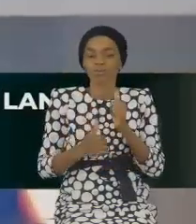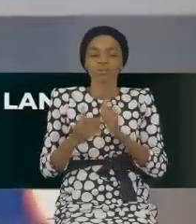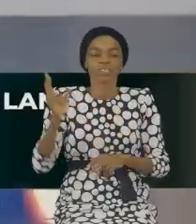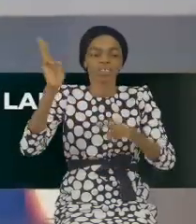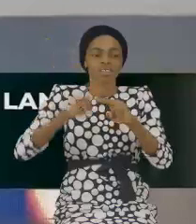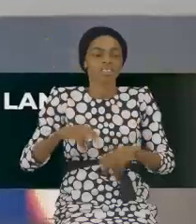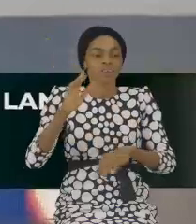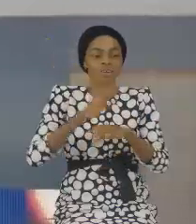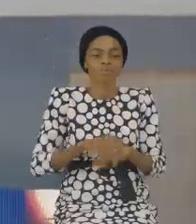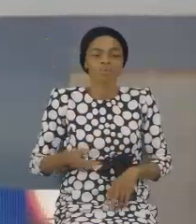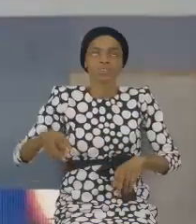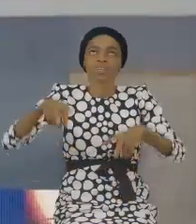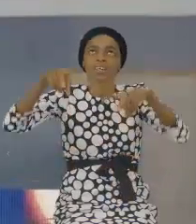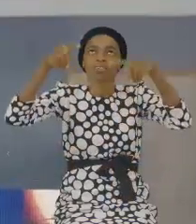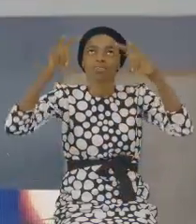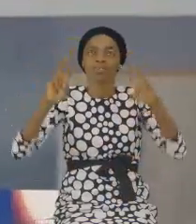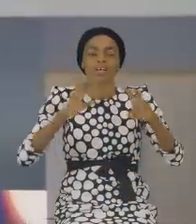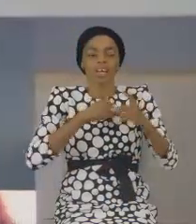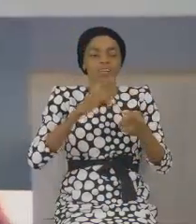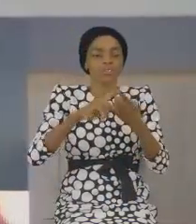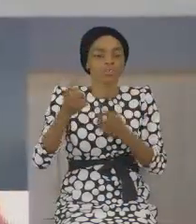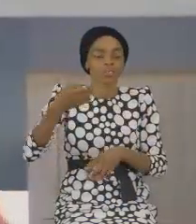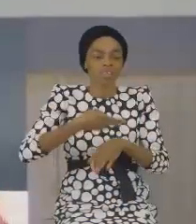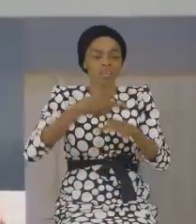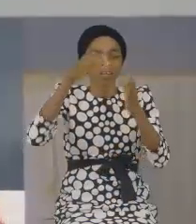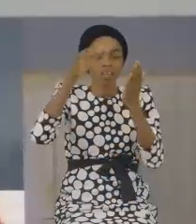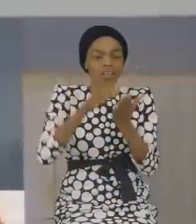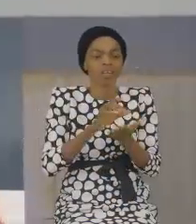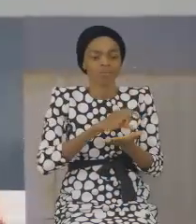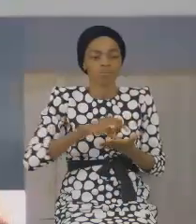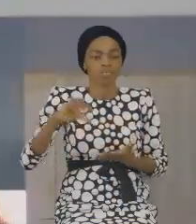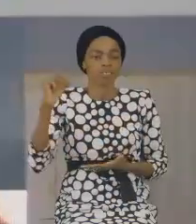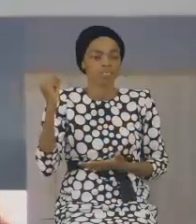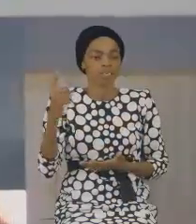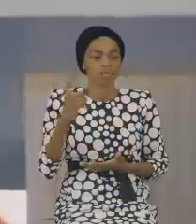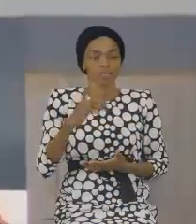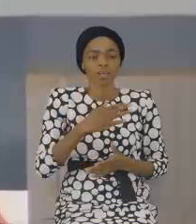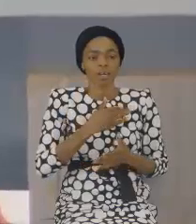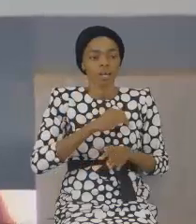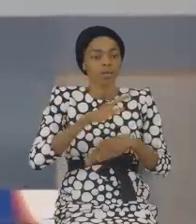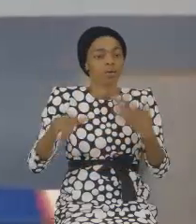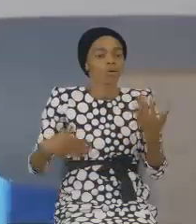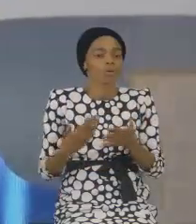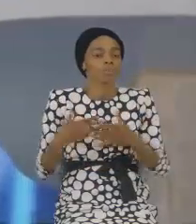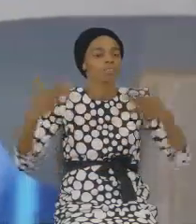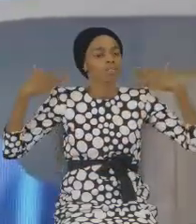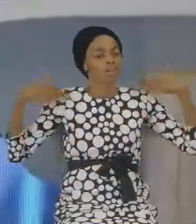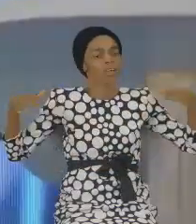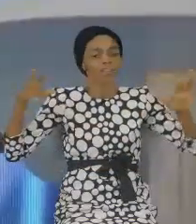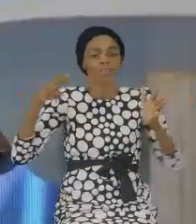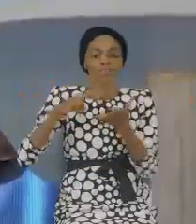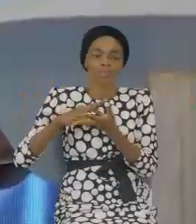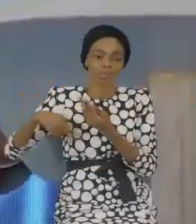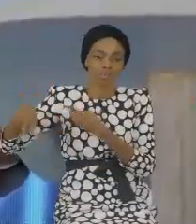upon the throne, and unto the Lamb. In verse 11, it says, and all the angels stood